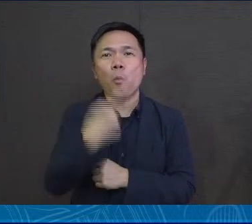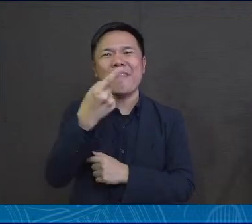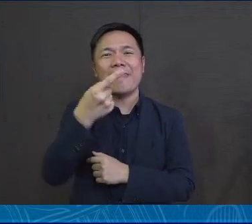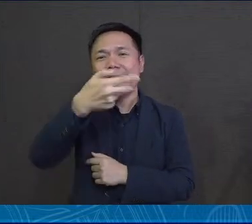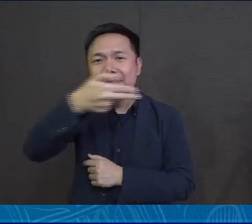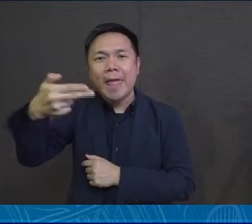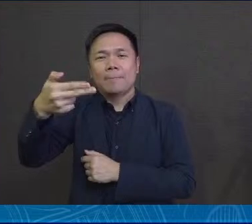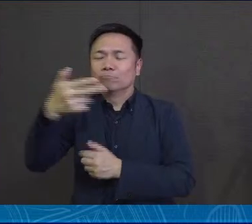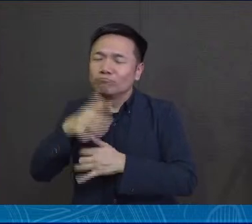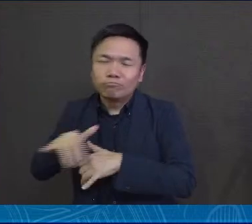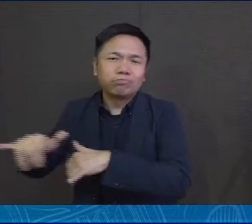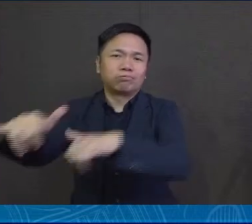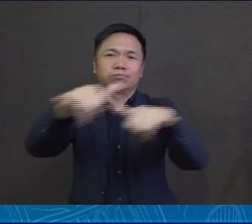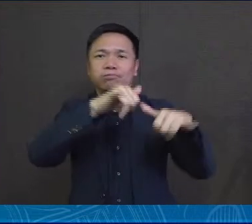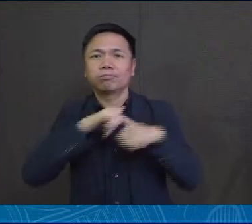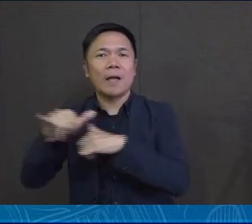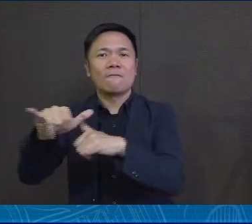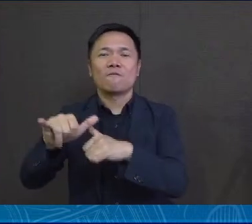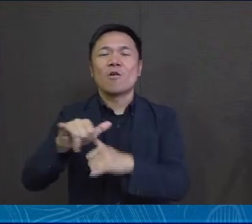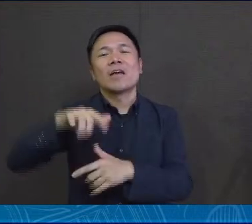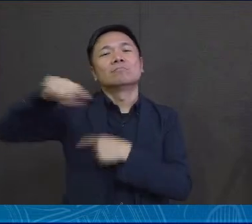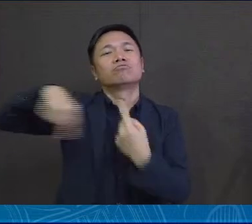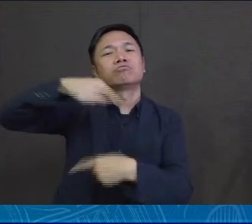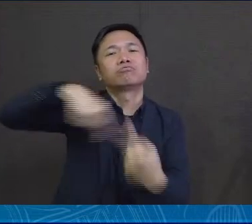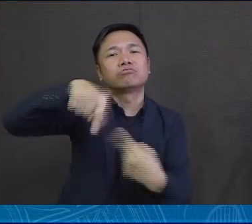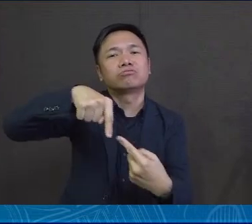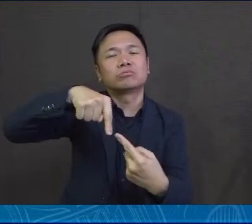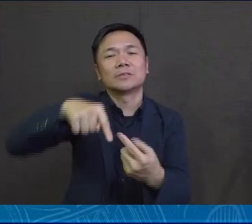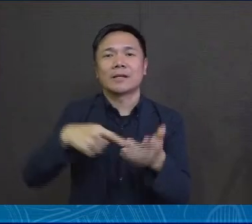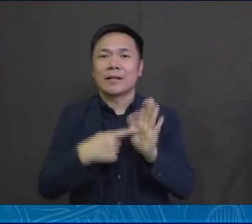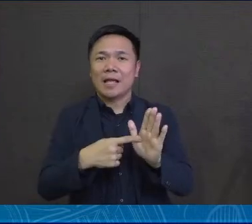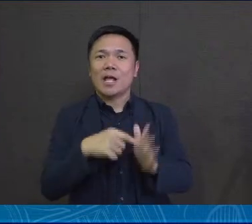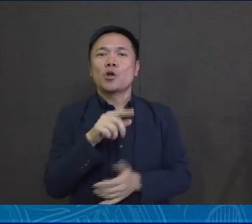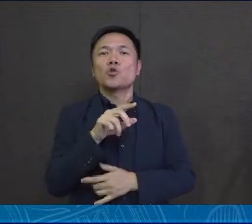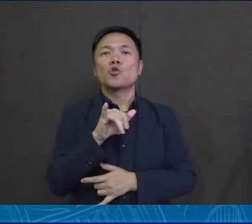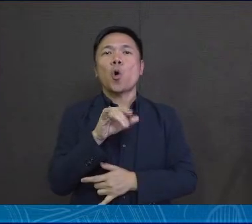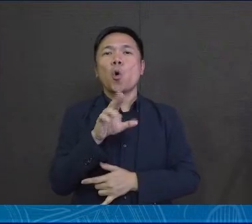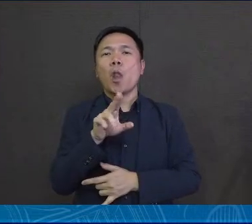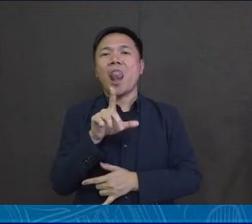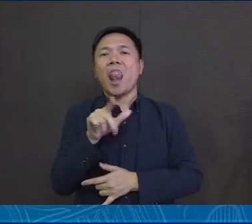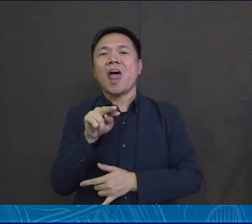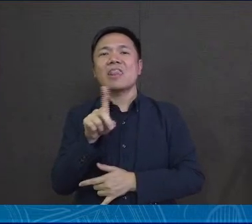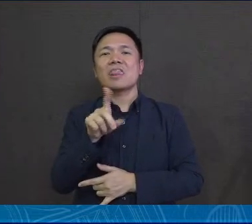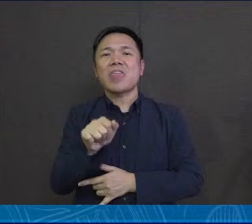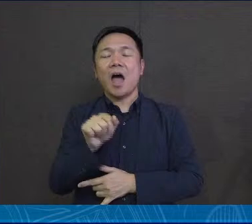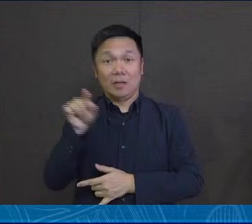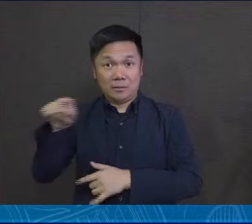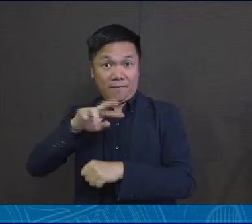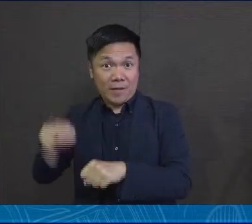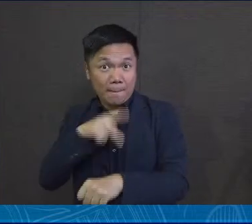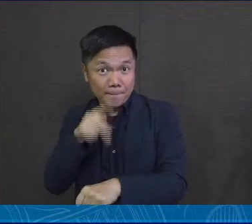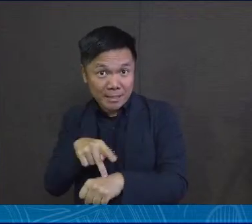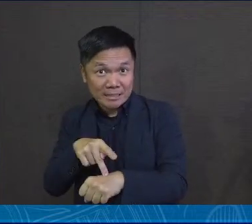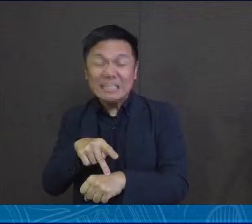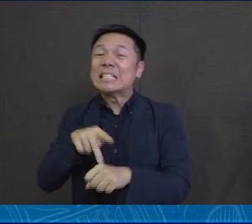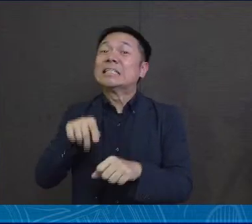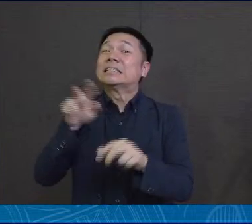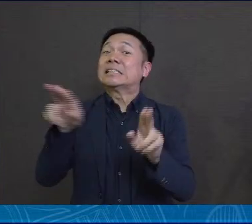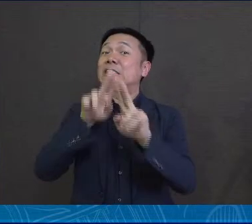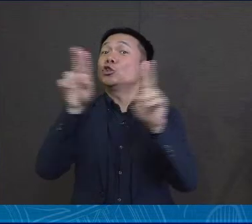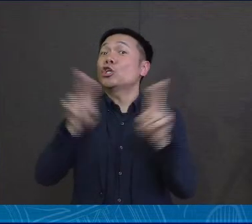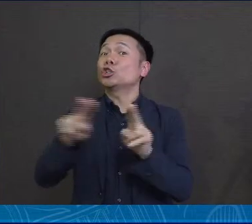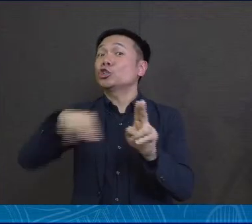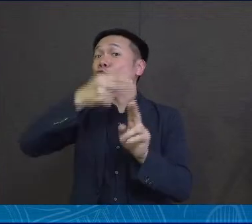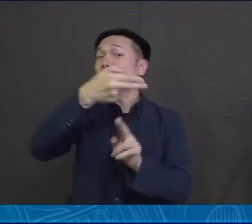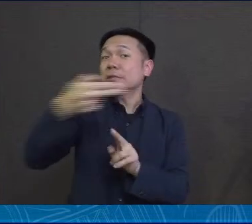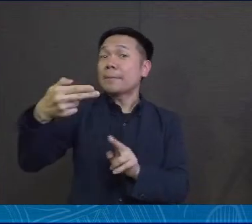name for typhoons. For example, the typhoon Yolanda, known in the Philippines, the international name